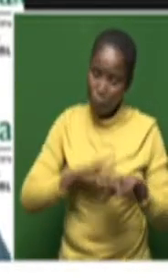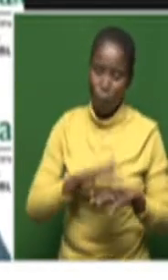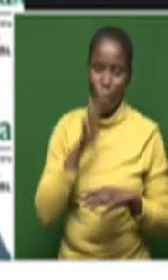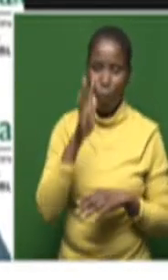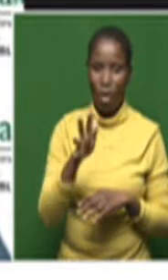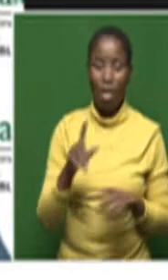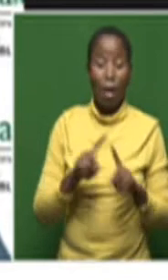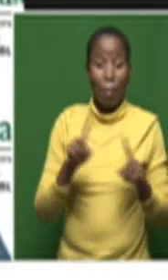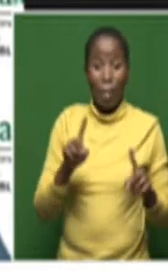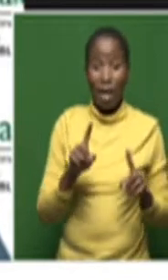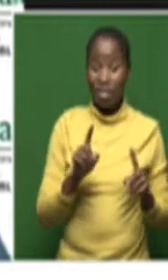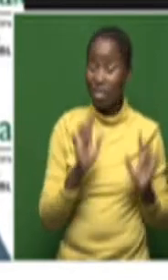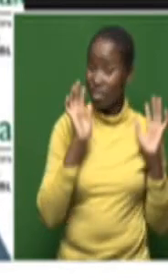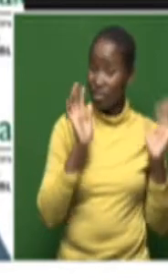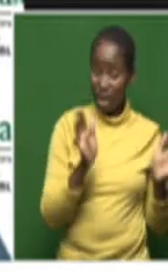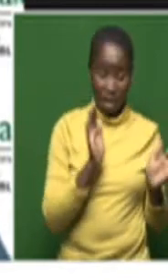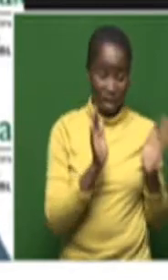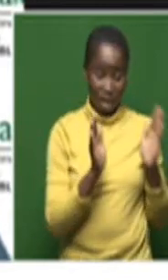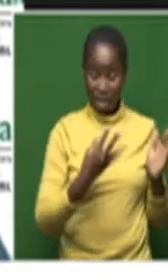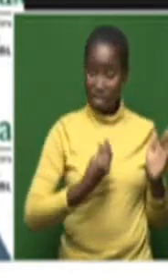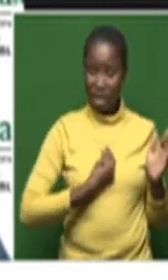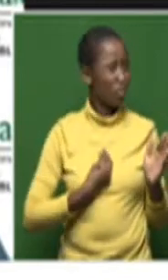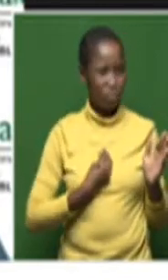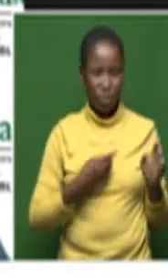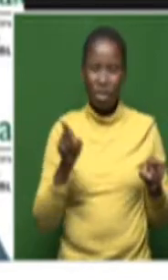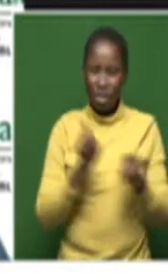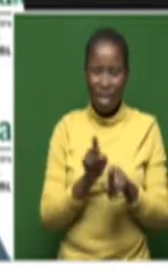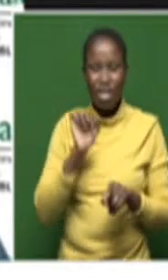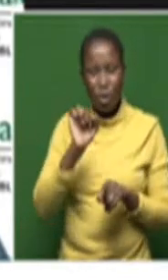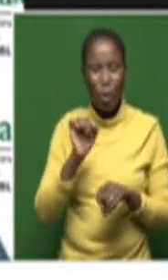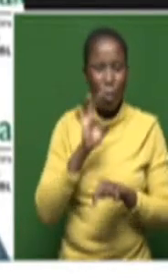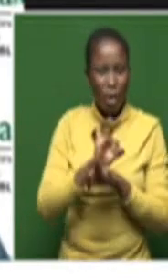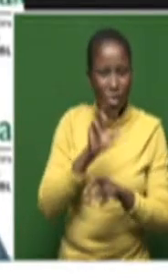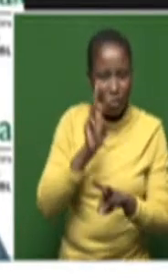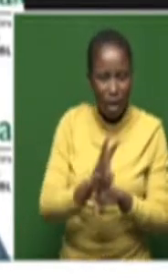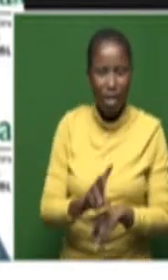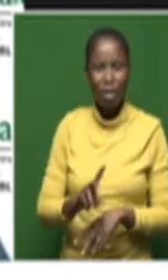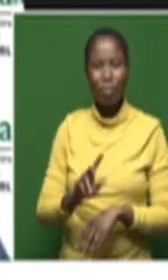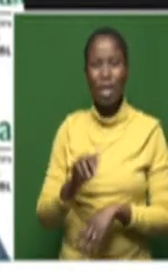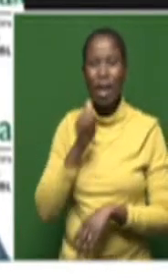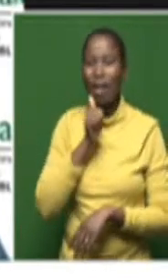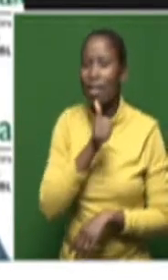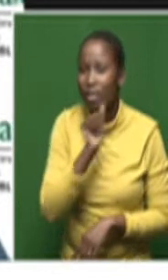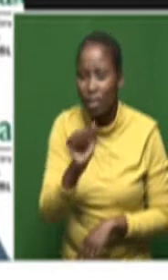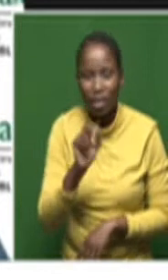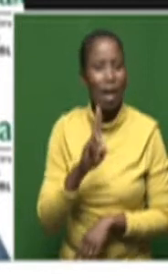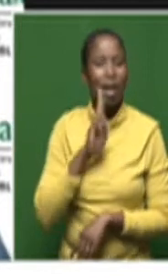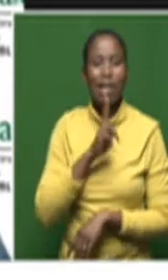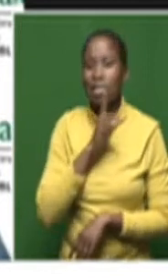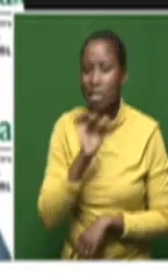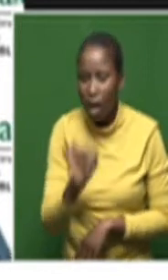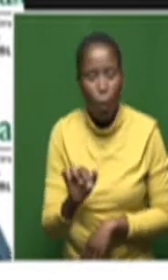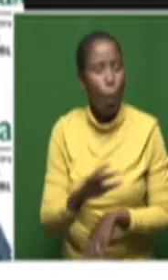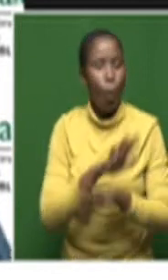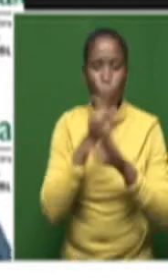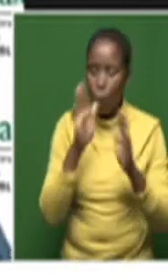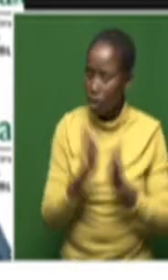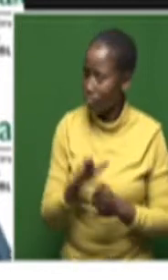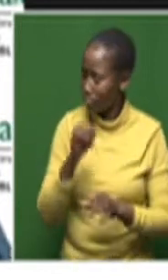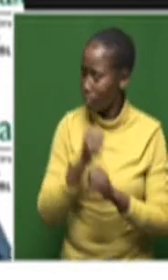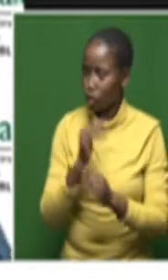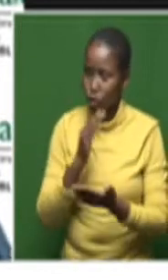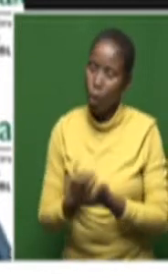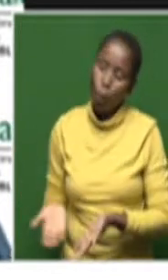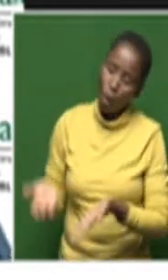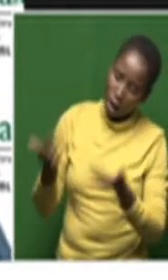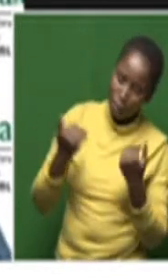alone, but also with their elderly parents, the uncles who have not vaccinated, so that all of them, they are safe. Without wasting